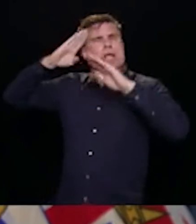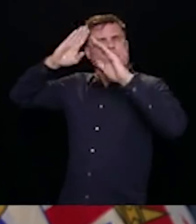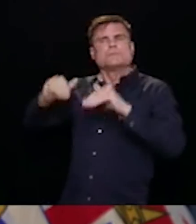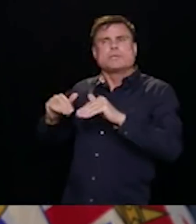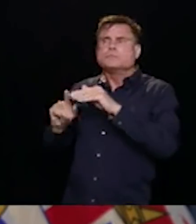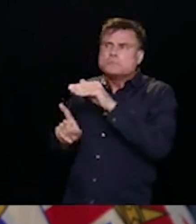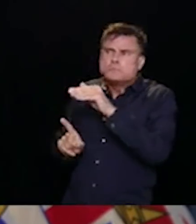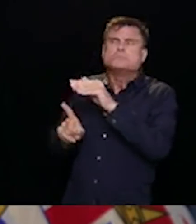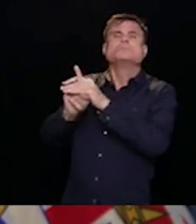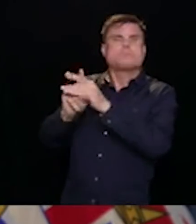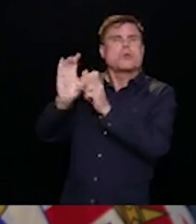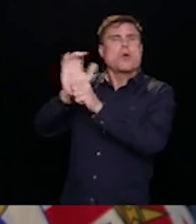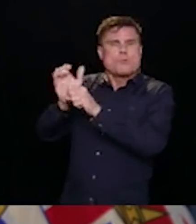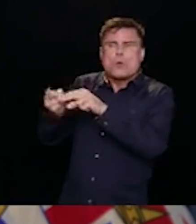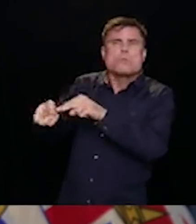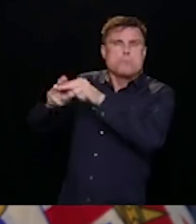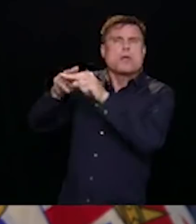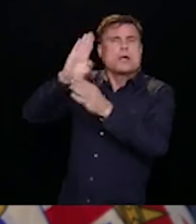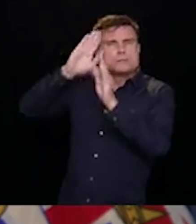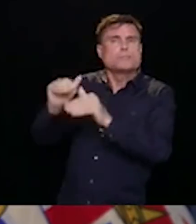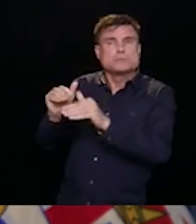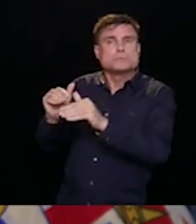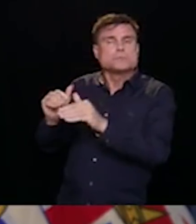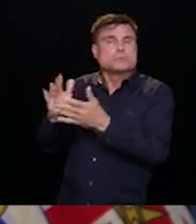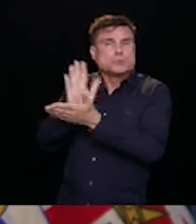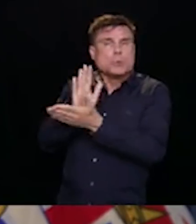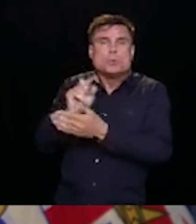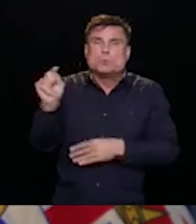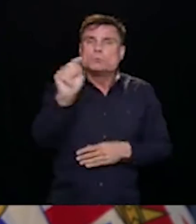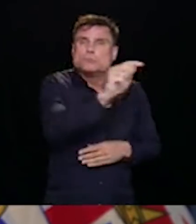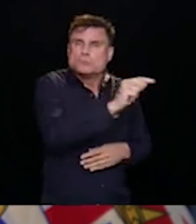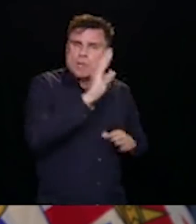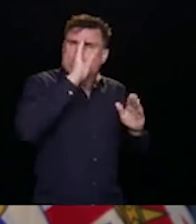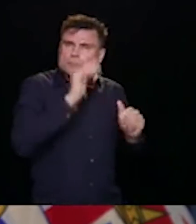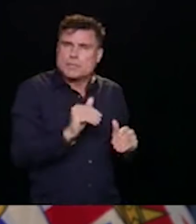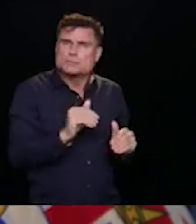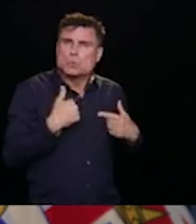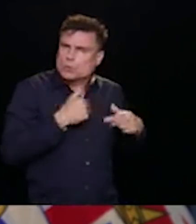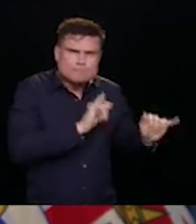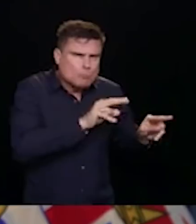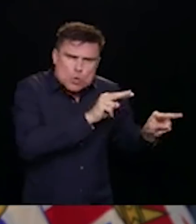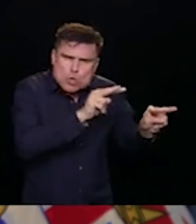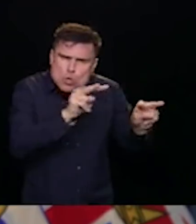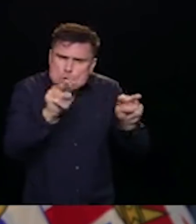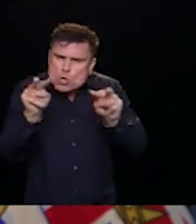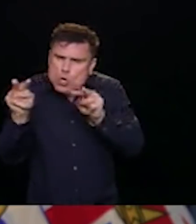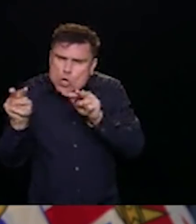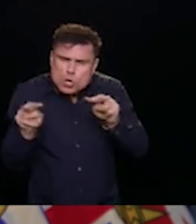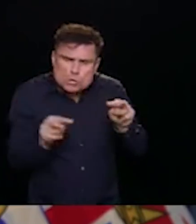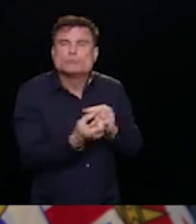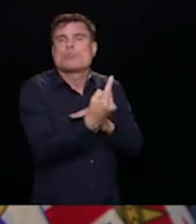situation very closely along with all of the school districts and the Ministry of Education. And we've moved quickly when cases have